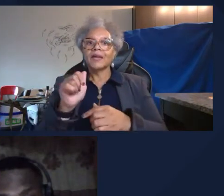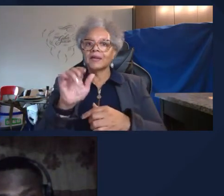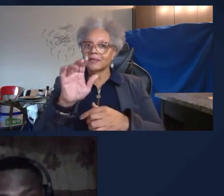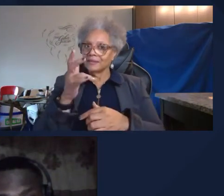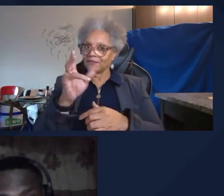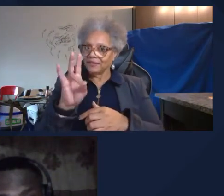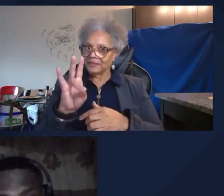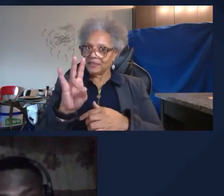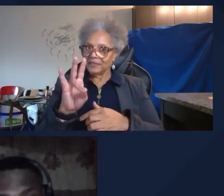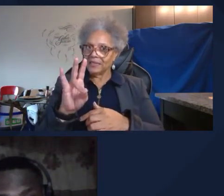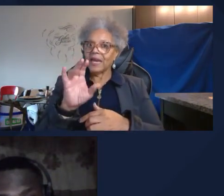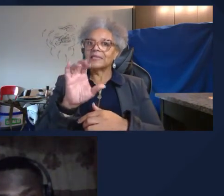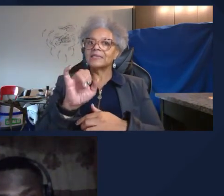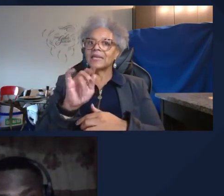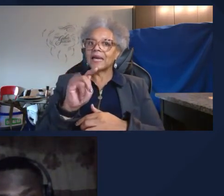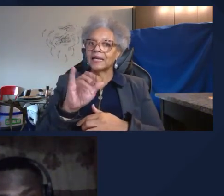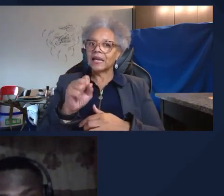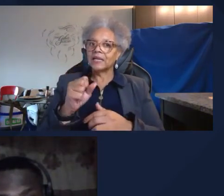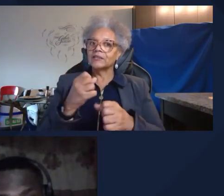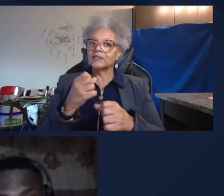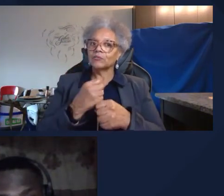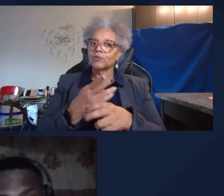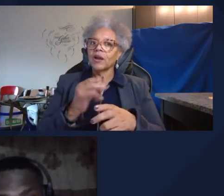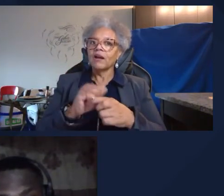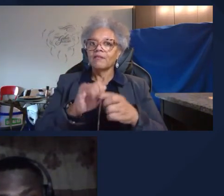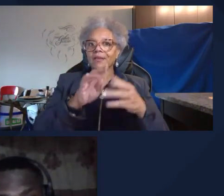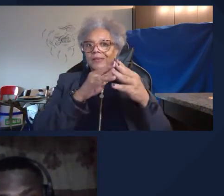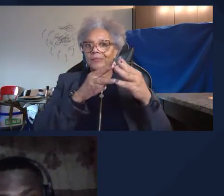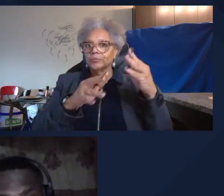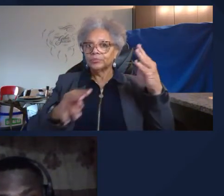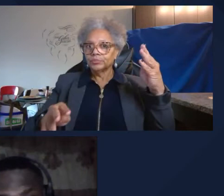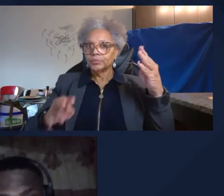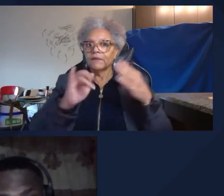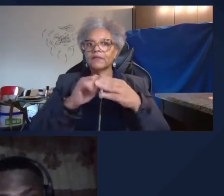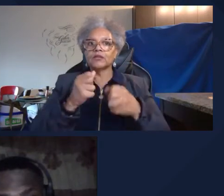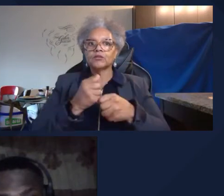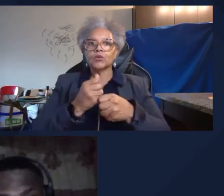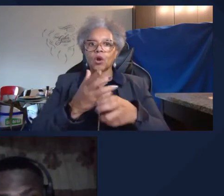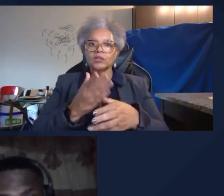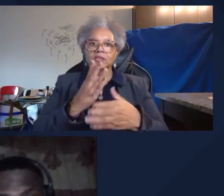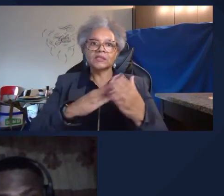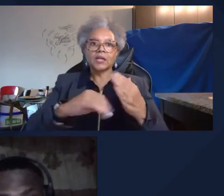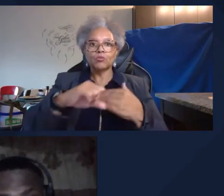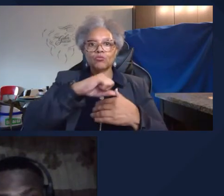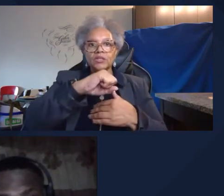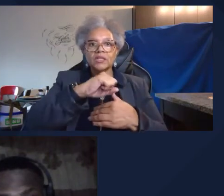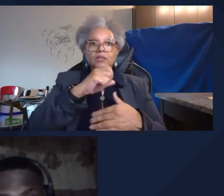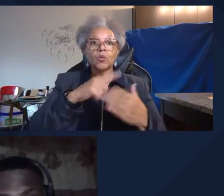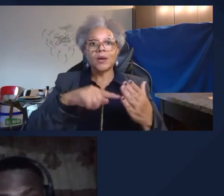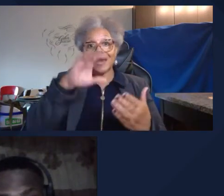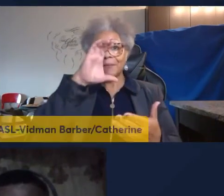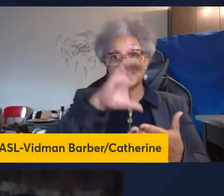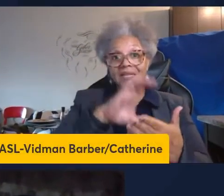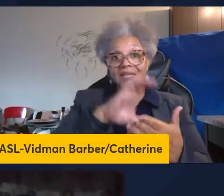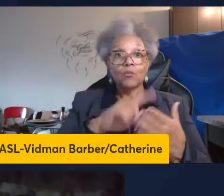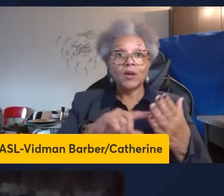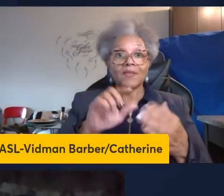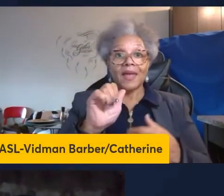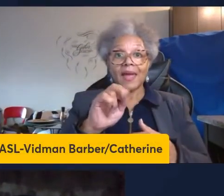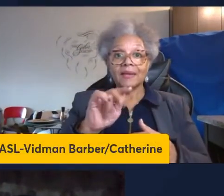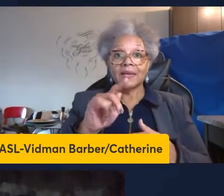the cytokines secreted by this pro-inflammatory cascade that is pushing and causing insulin resistance. What I really believe these antibodies are doing